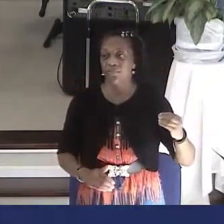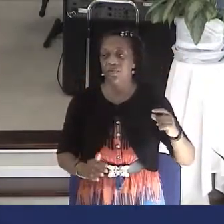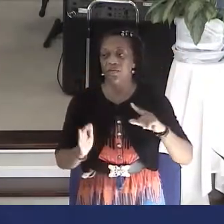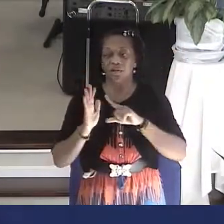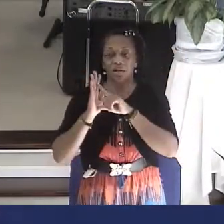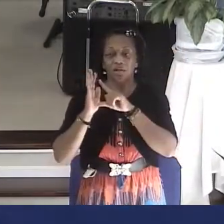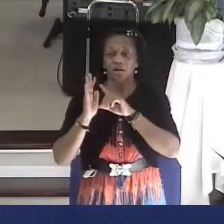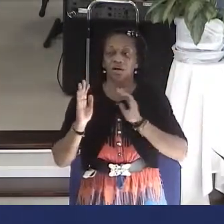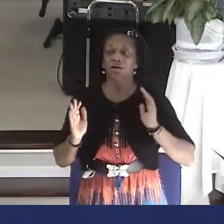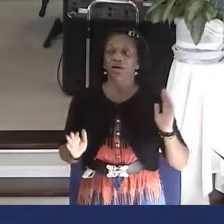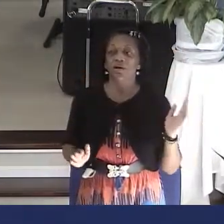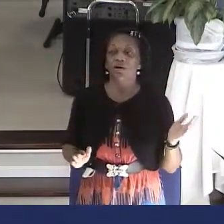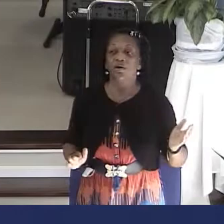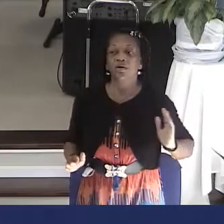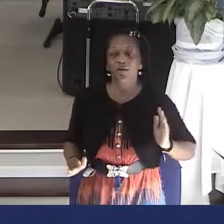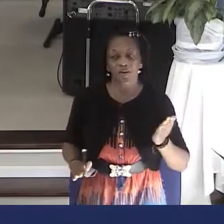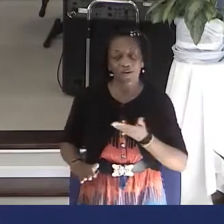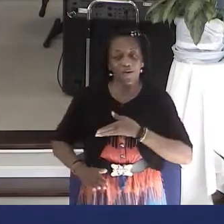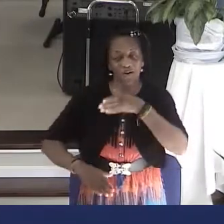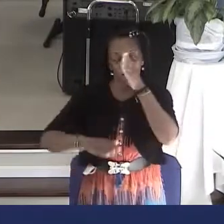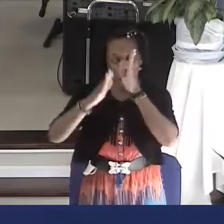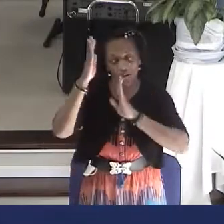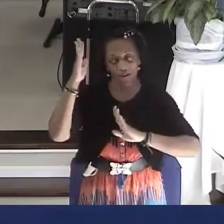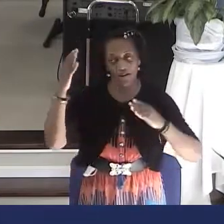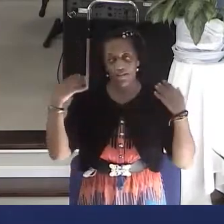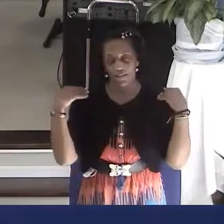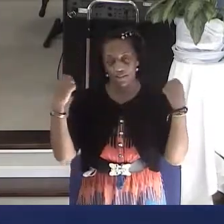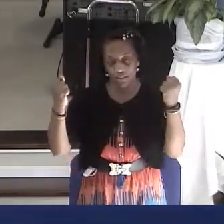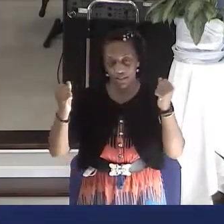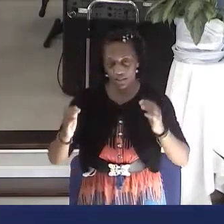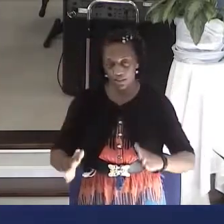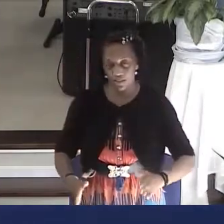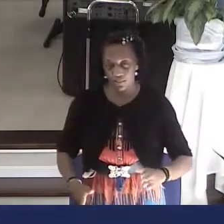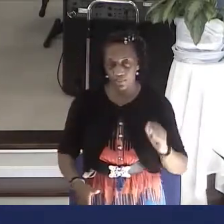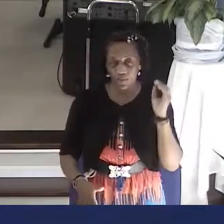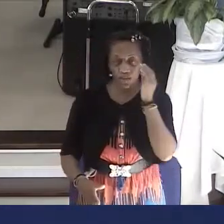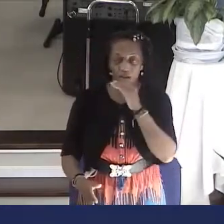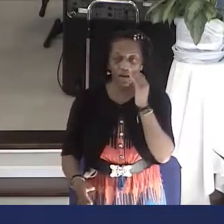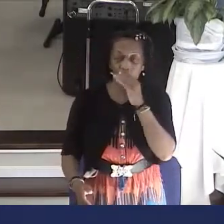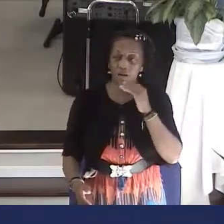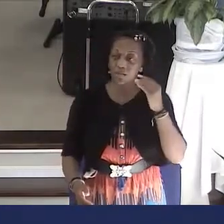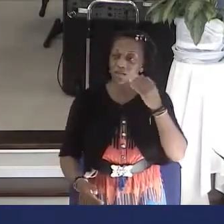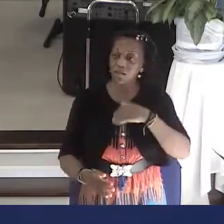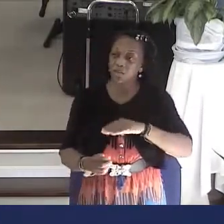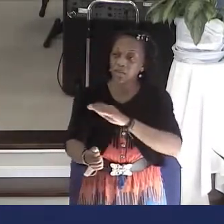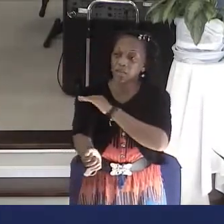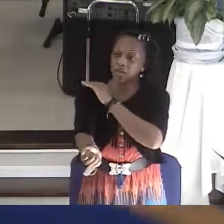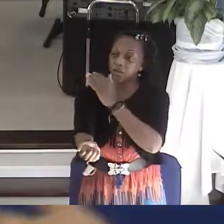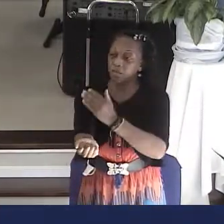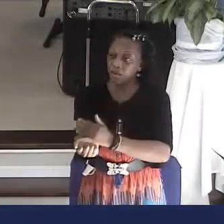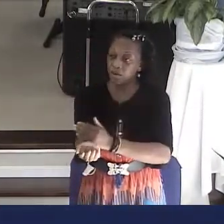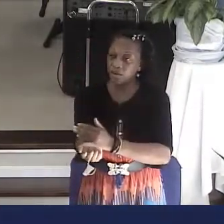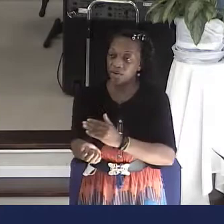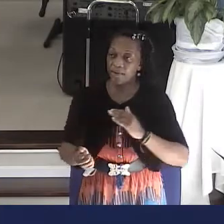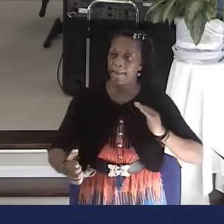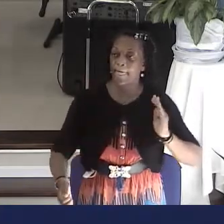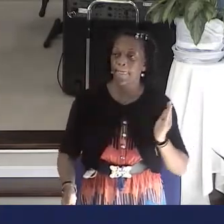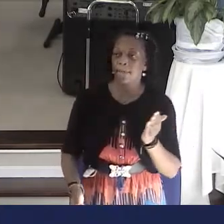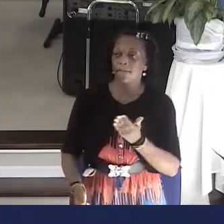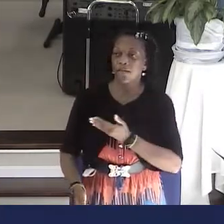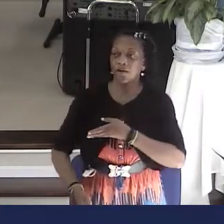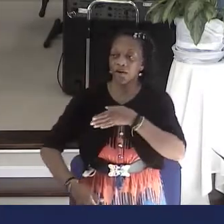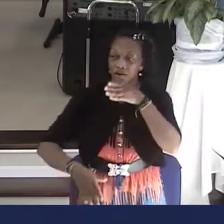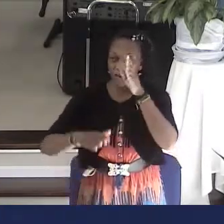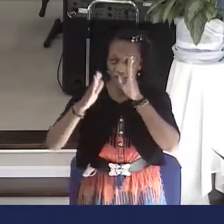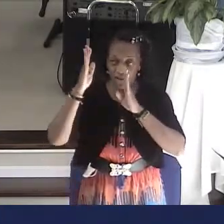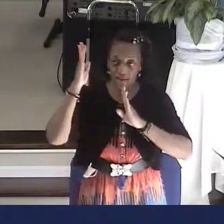is healer. Rapha. Awesome in power. Bana, everything. Can do that one more time. Our